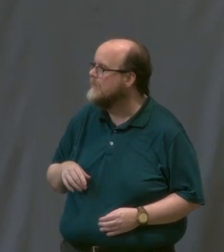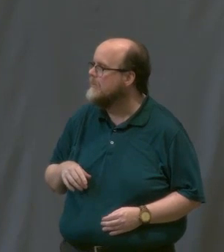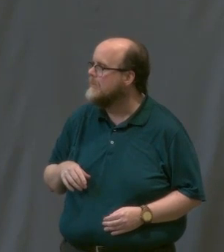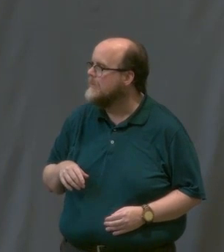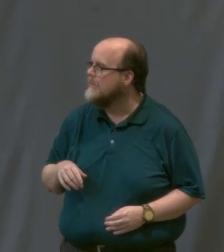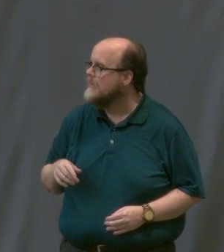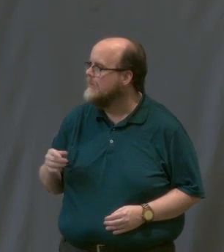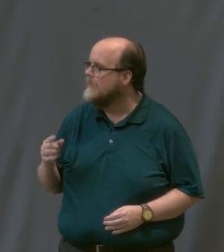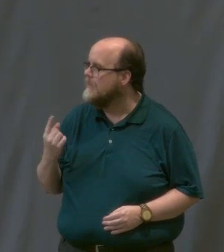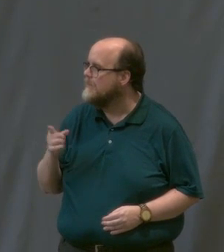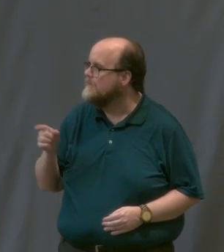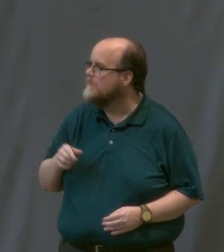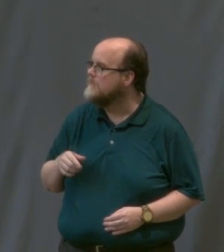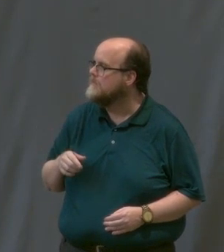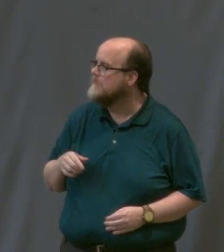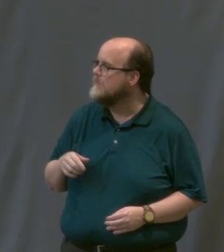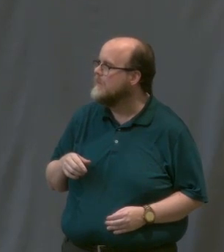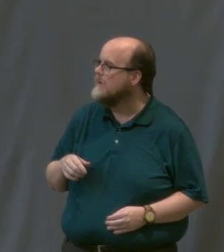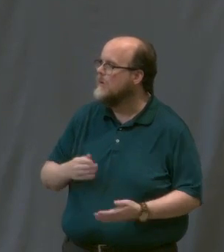Yeah. Somebody over here.